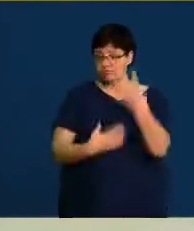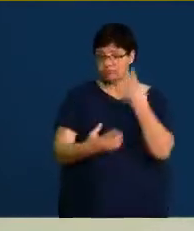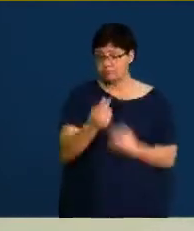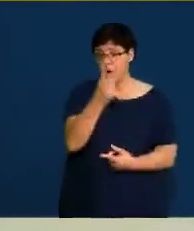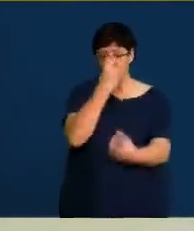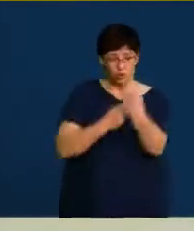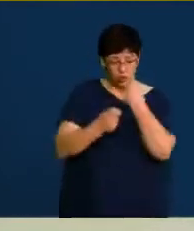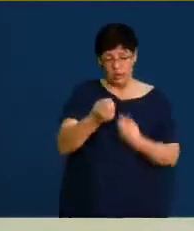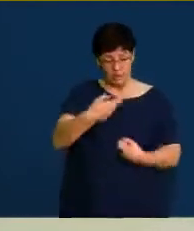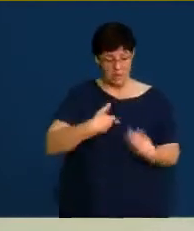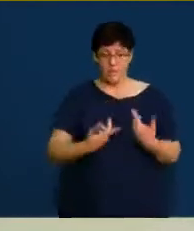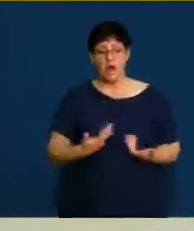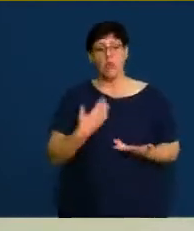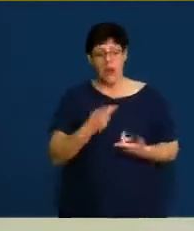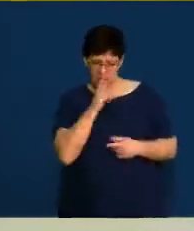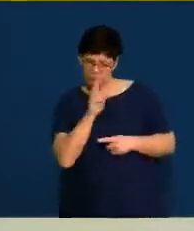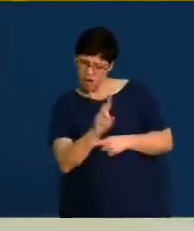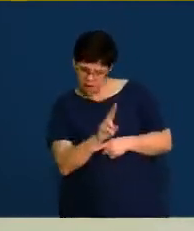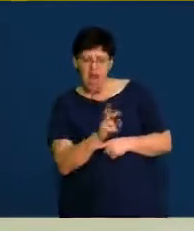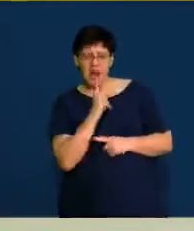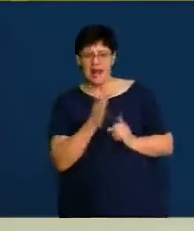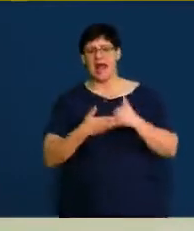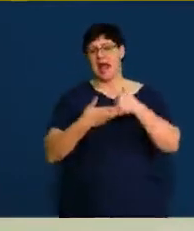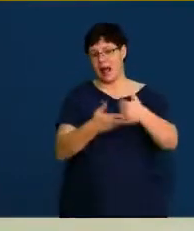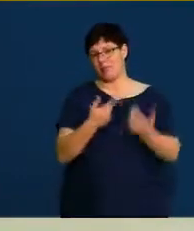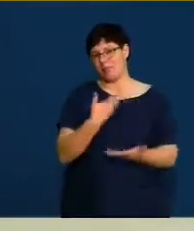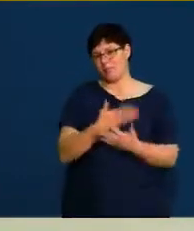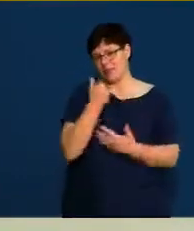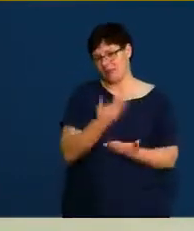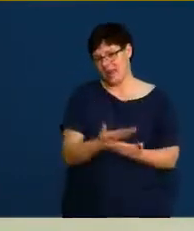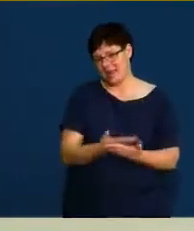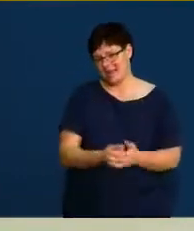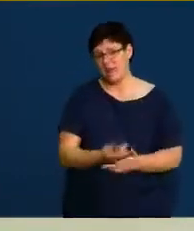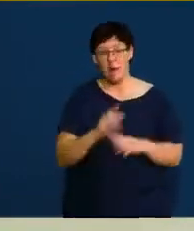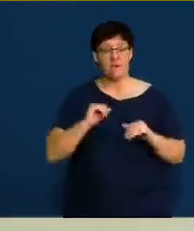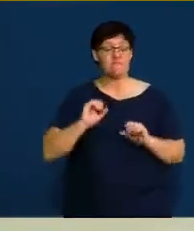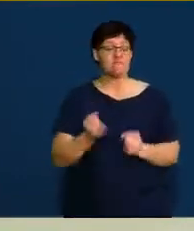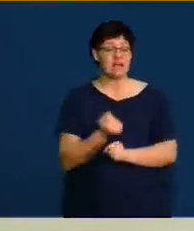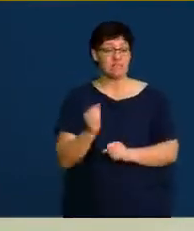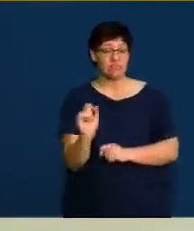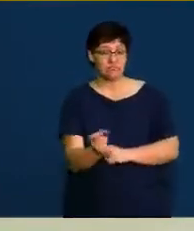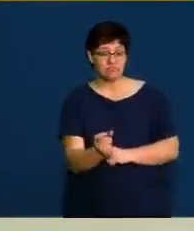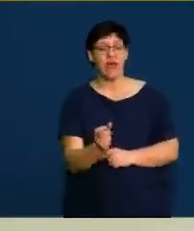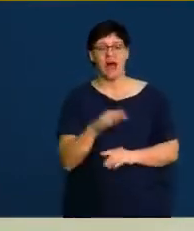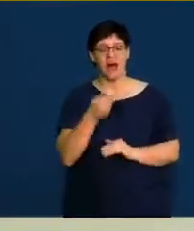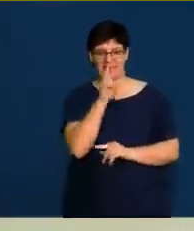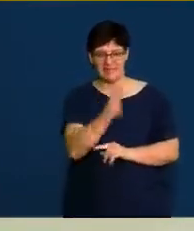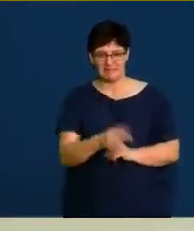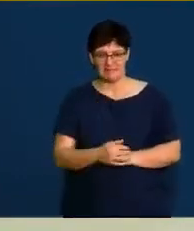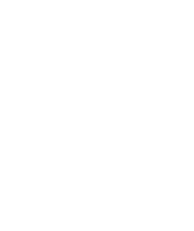and comments that you have so that we can have a look at them and assist you as best as we can. Let's take a quick break and we'll see you straight after